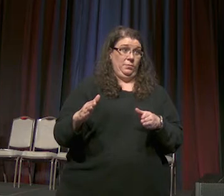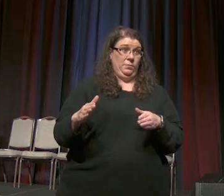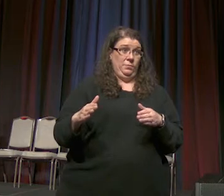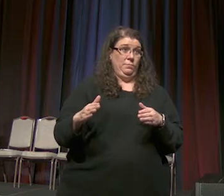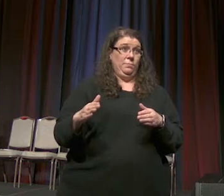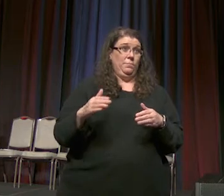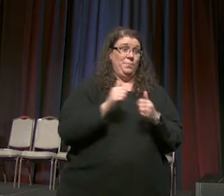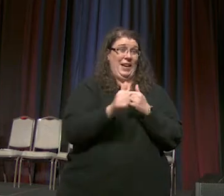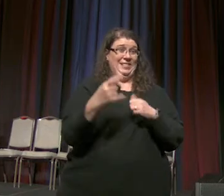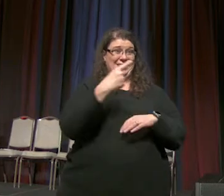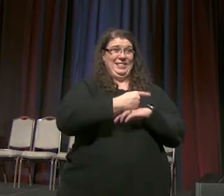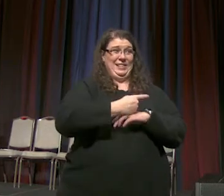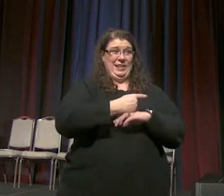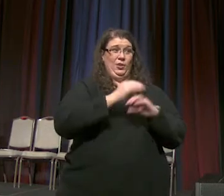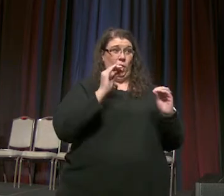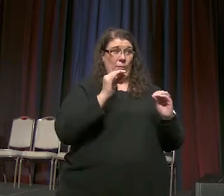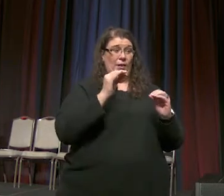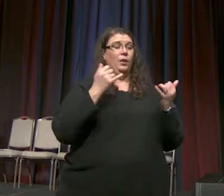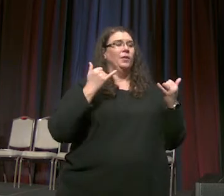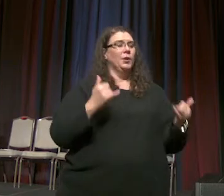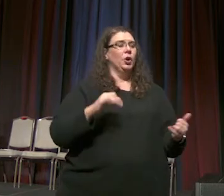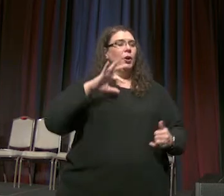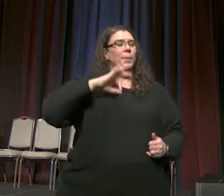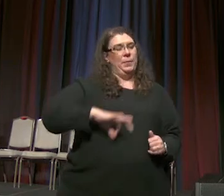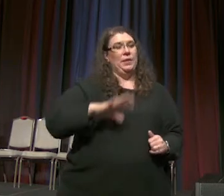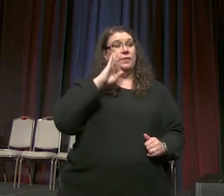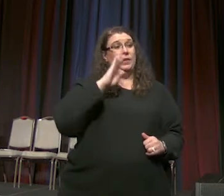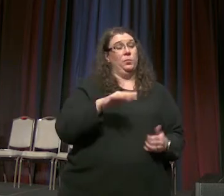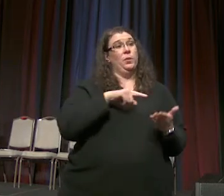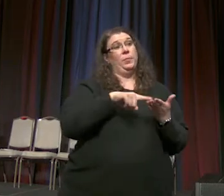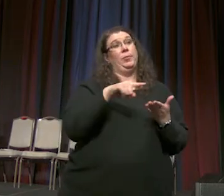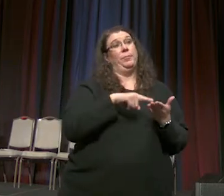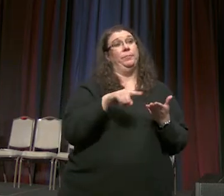today, the current benefits would be paid